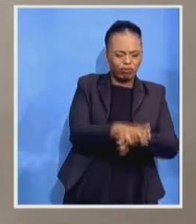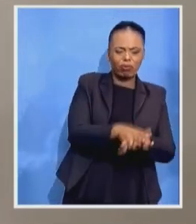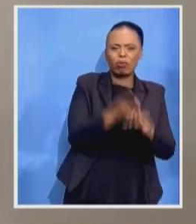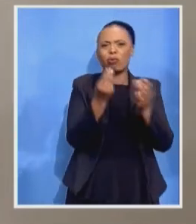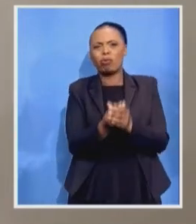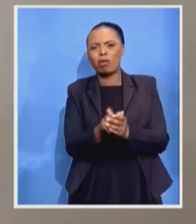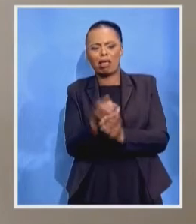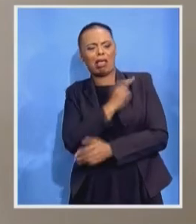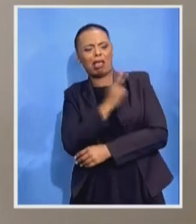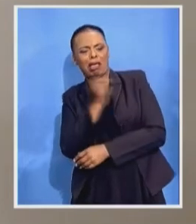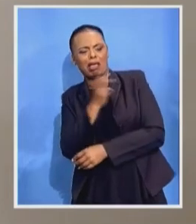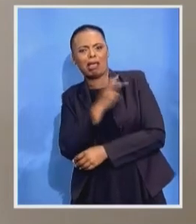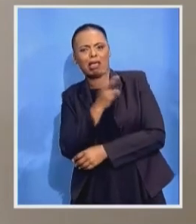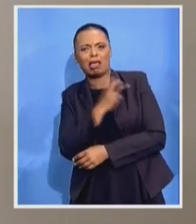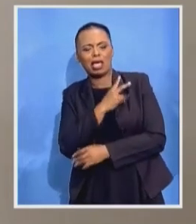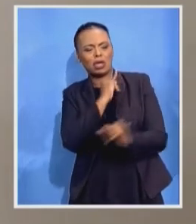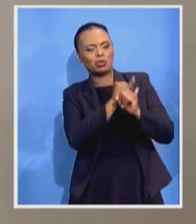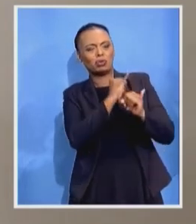collective bargaining.